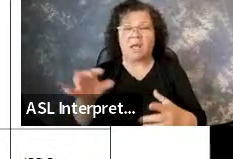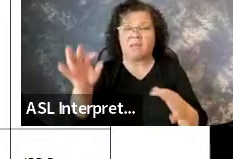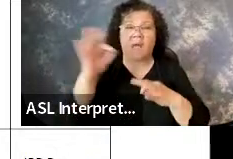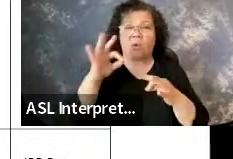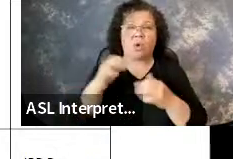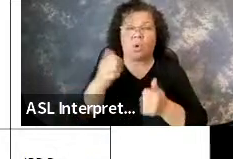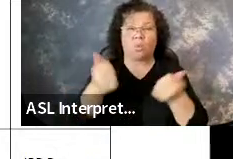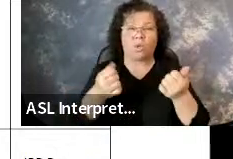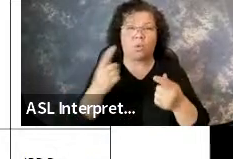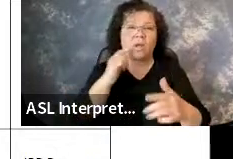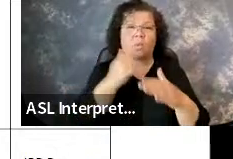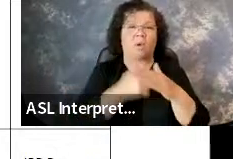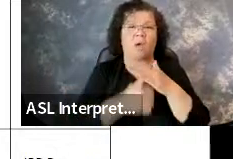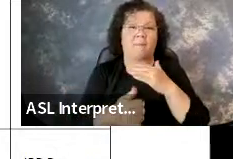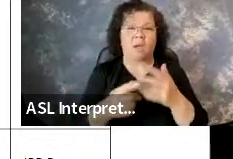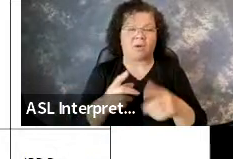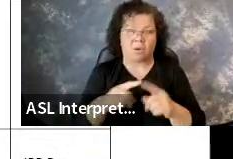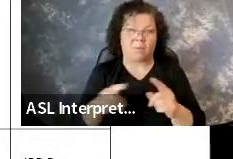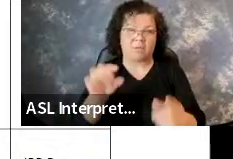under.